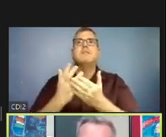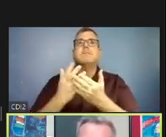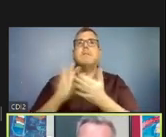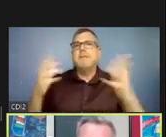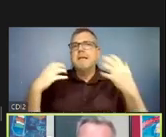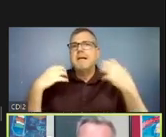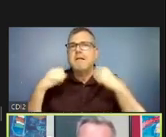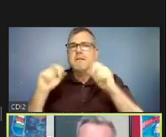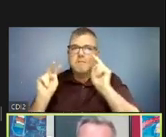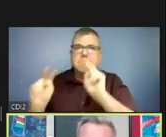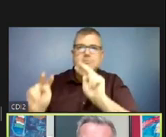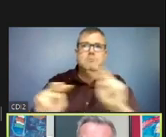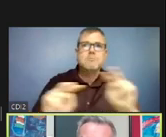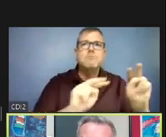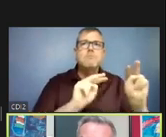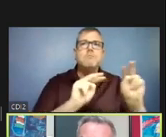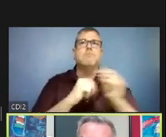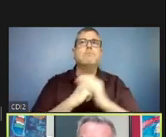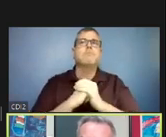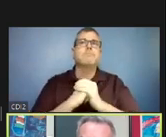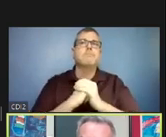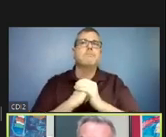unfortunately, there have been